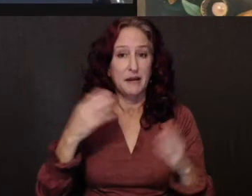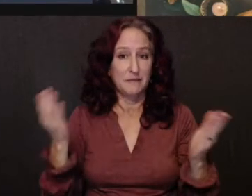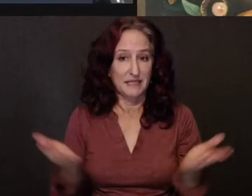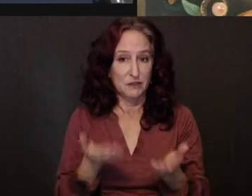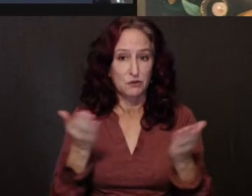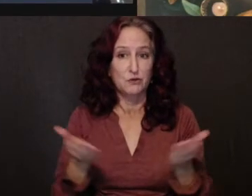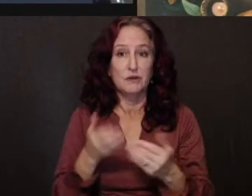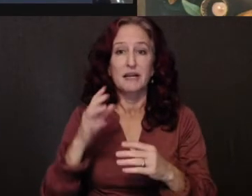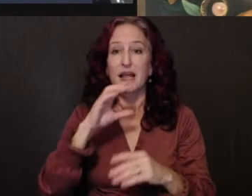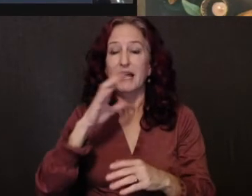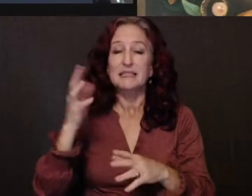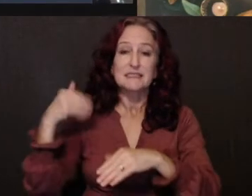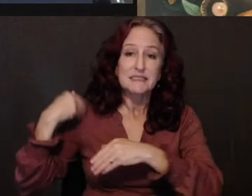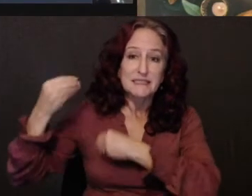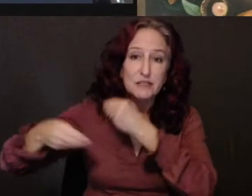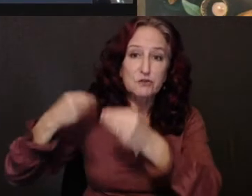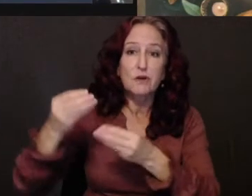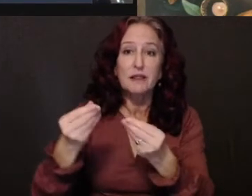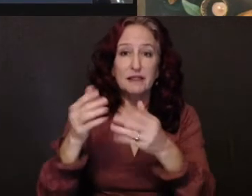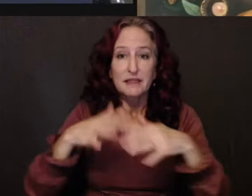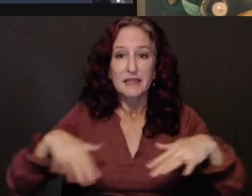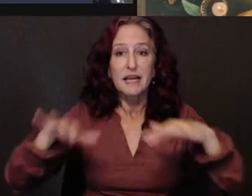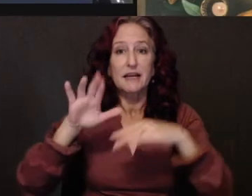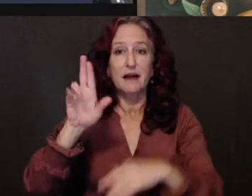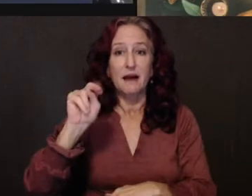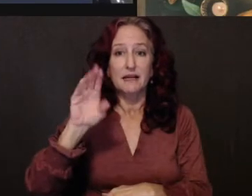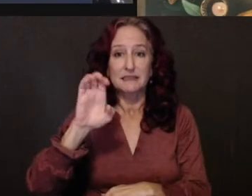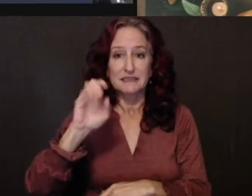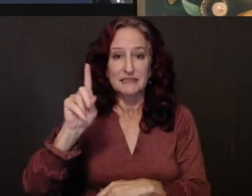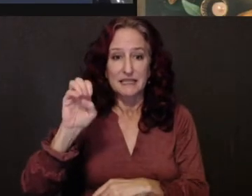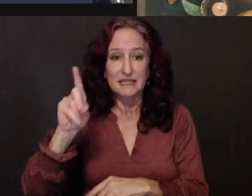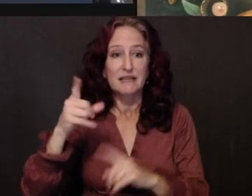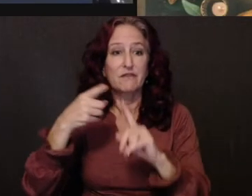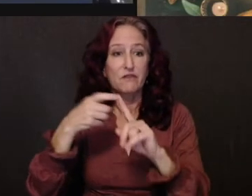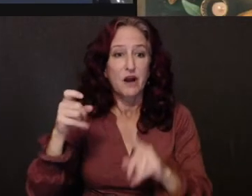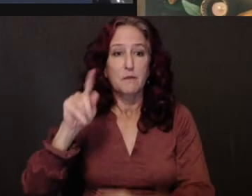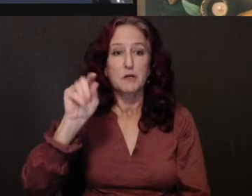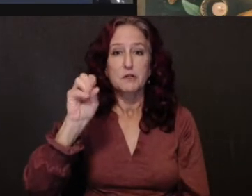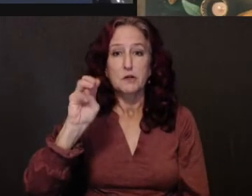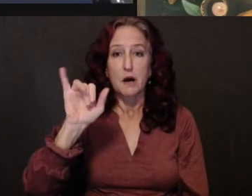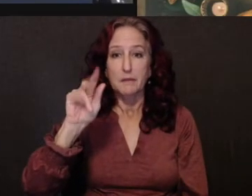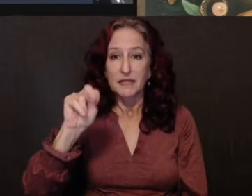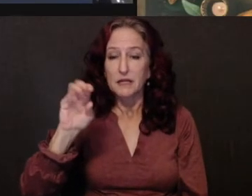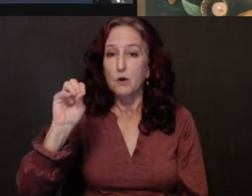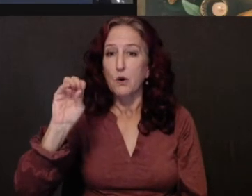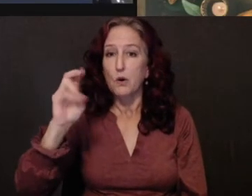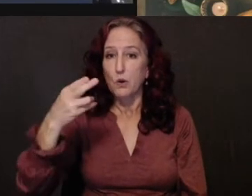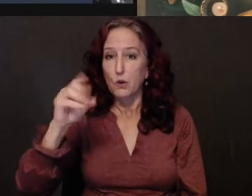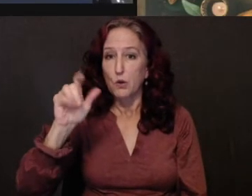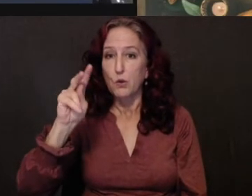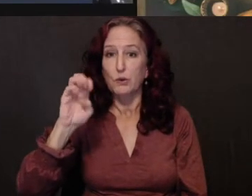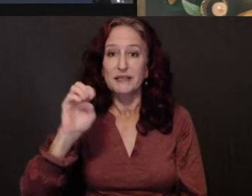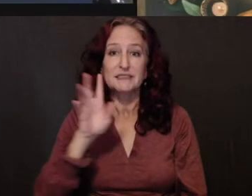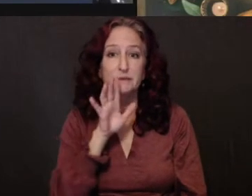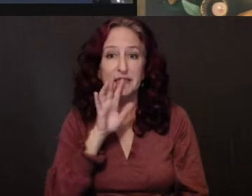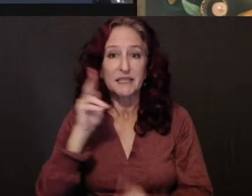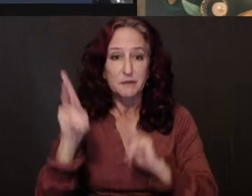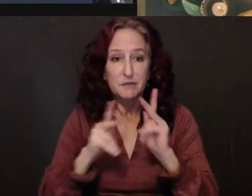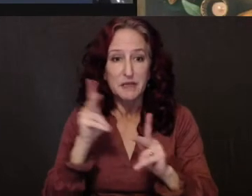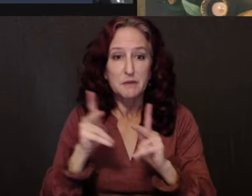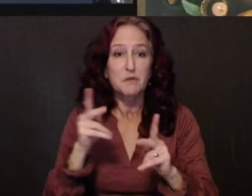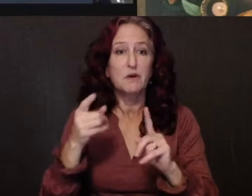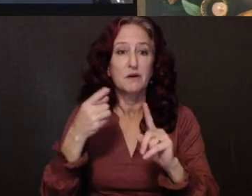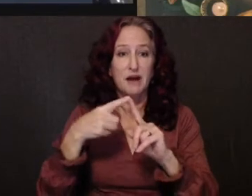to reflect and acknowledge that I'm currently residing and presenting on the ancestral land and unceded territory of the Tommy and Ohlone